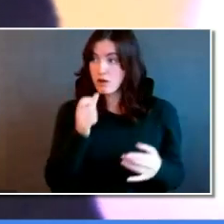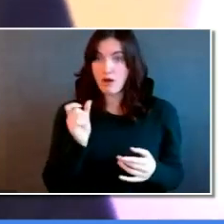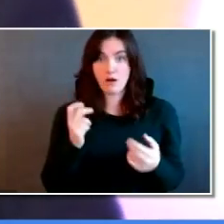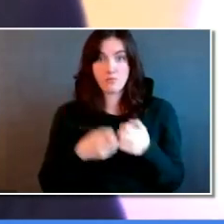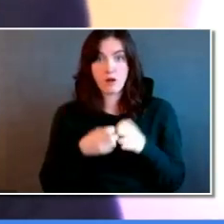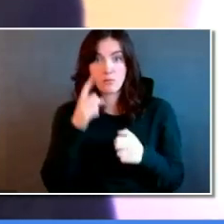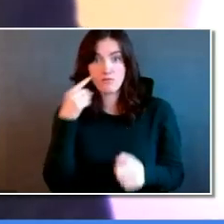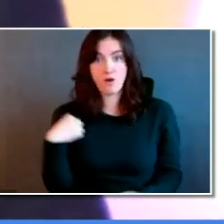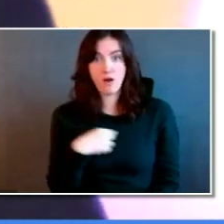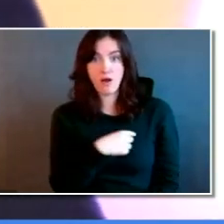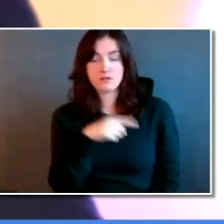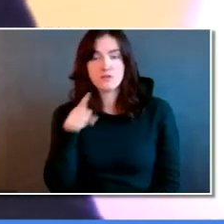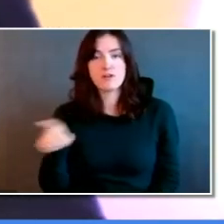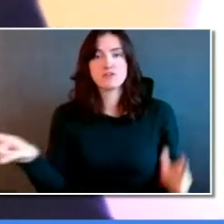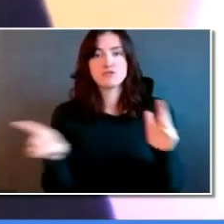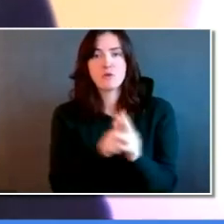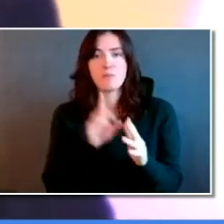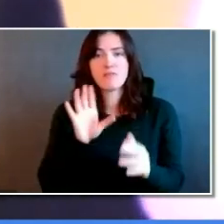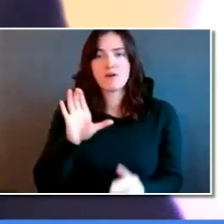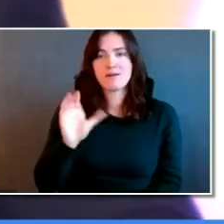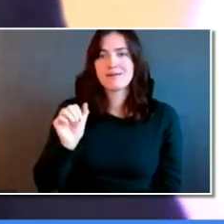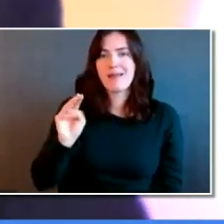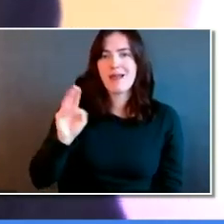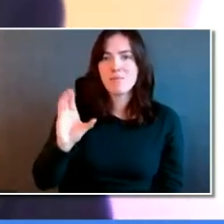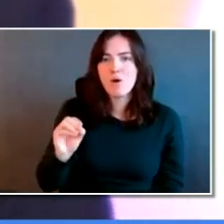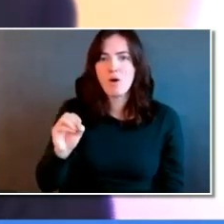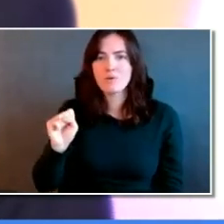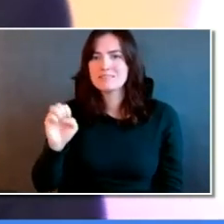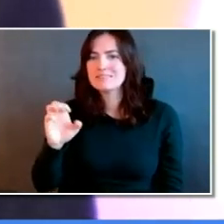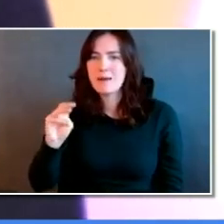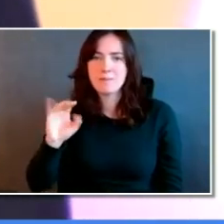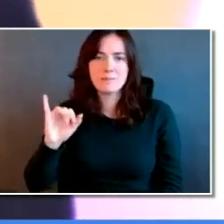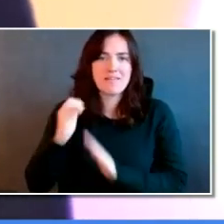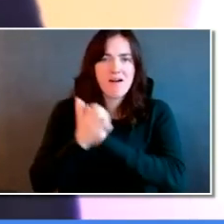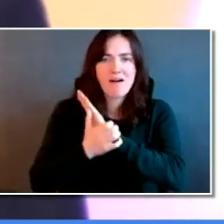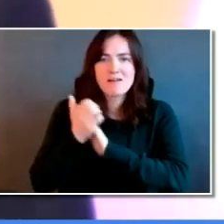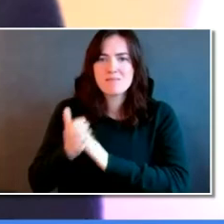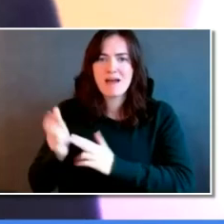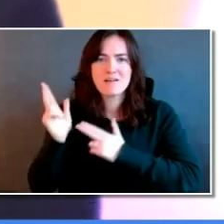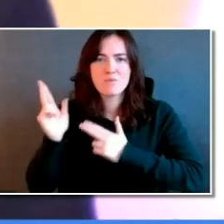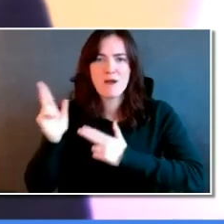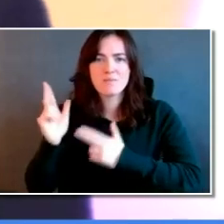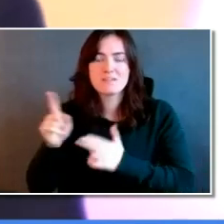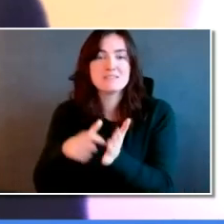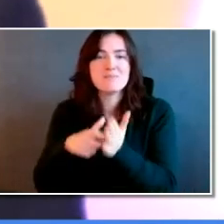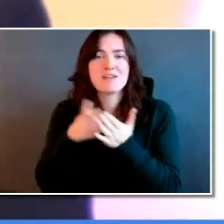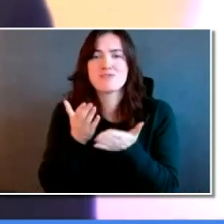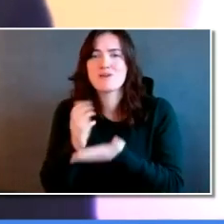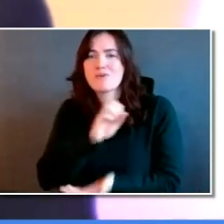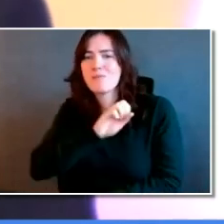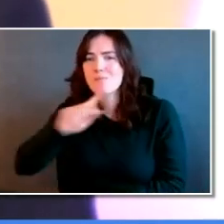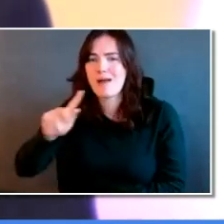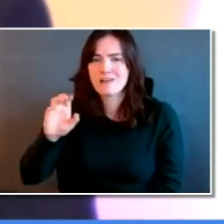their semi-automatic weapons, demanding the right to go back to Olive Garden for endless